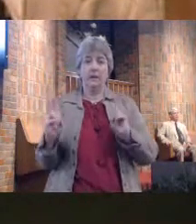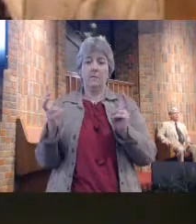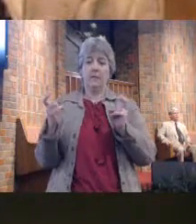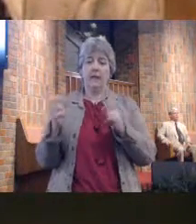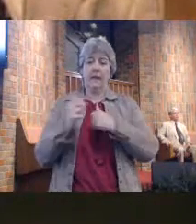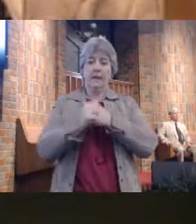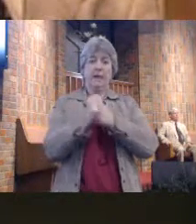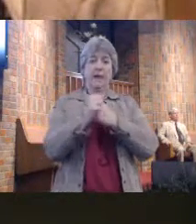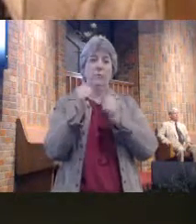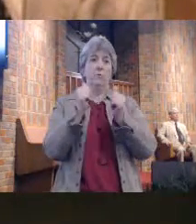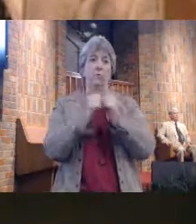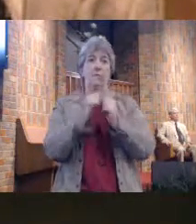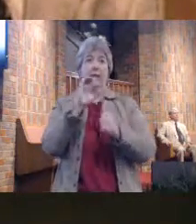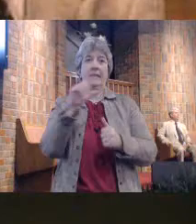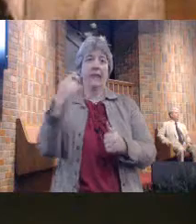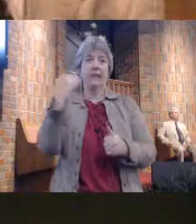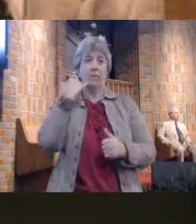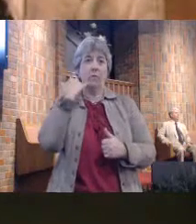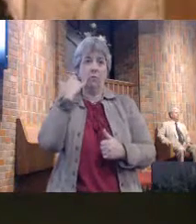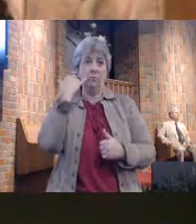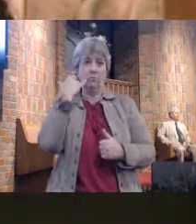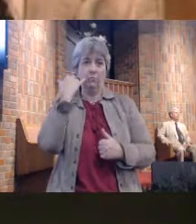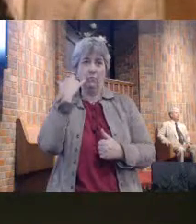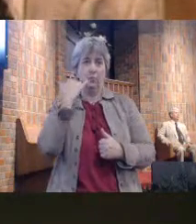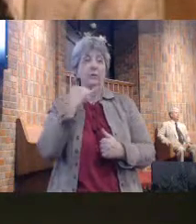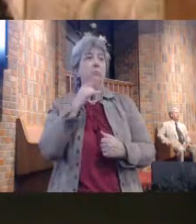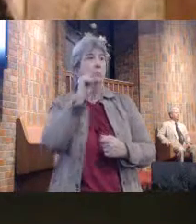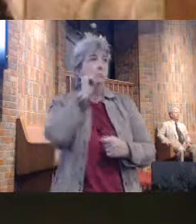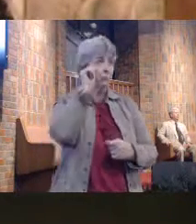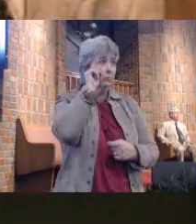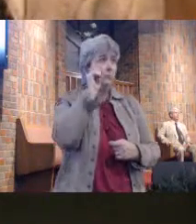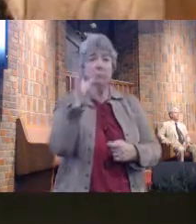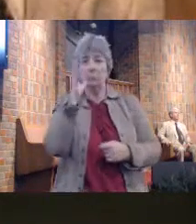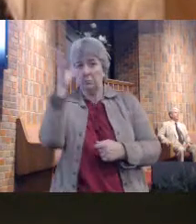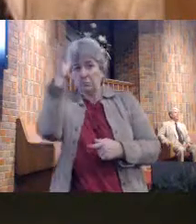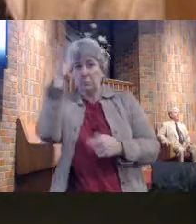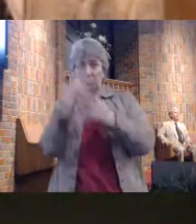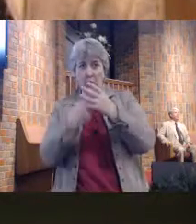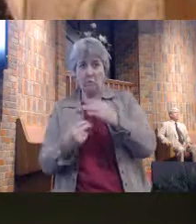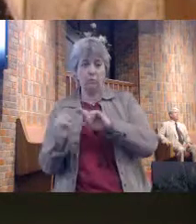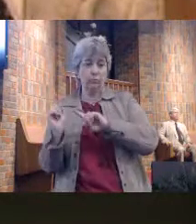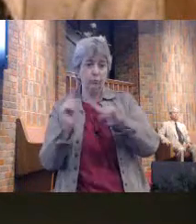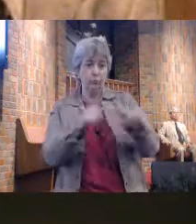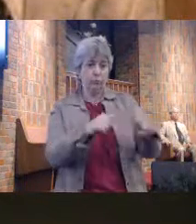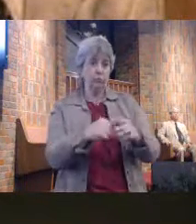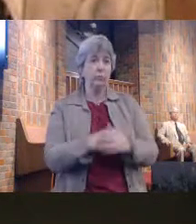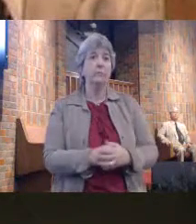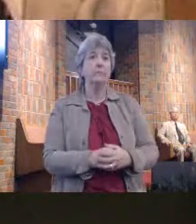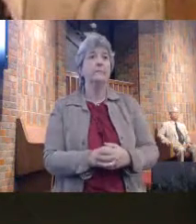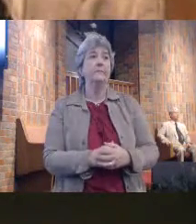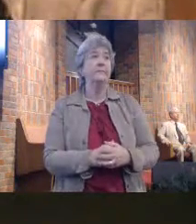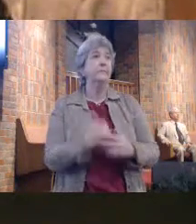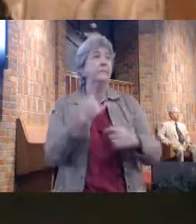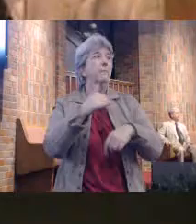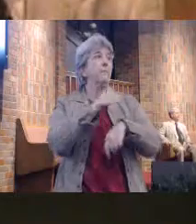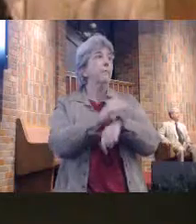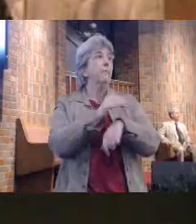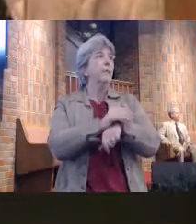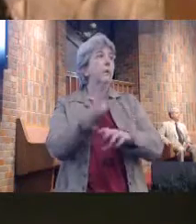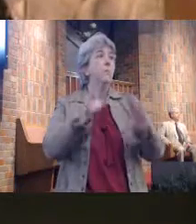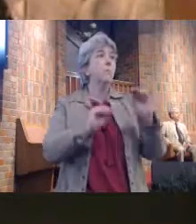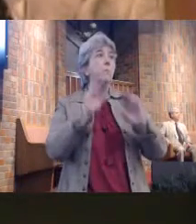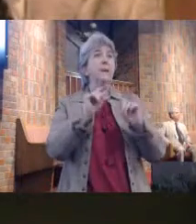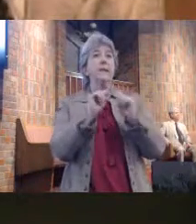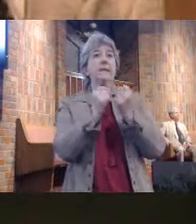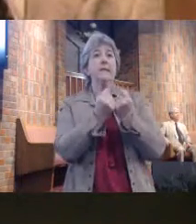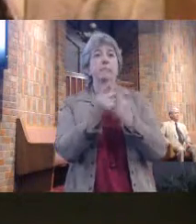for teens and their parents. Schedule is listed here in the bulletin. Remember, Puppet Team 2, you'll be active this evening. Puppet Team